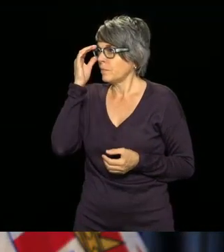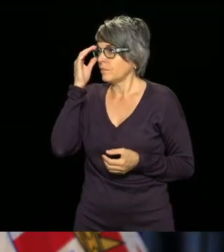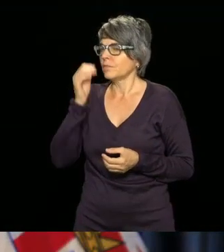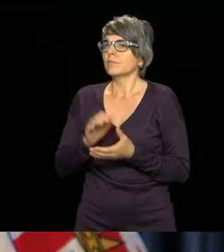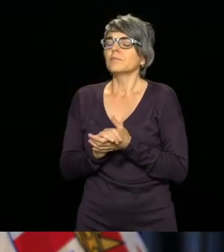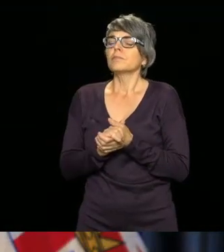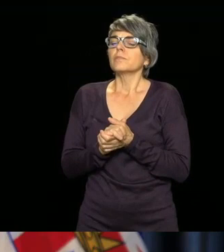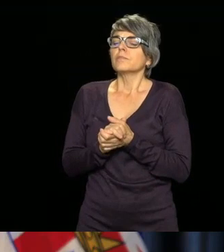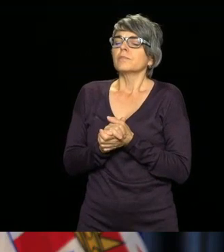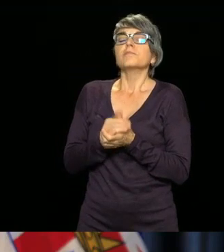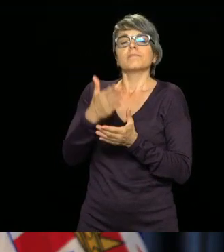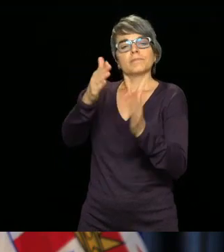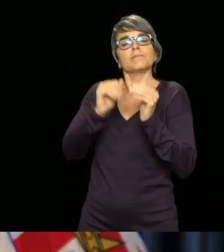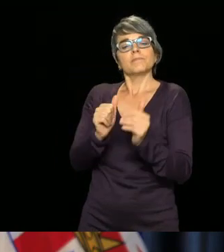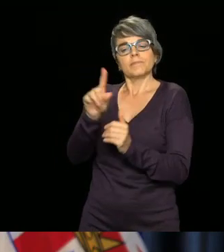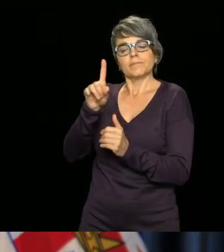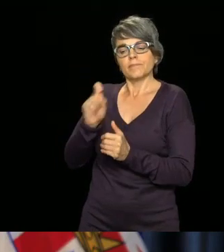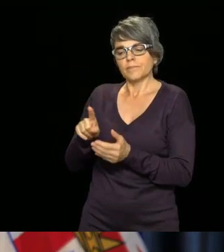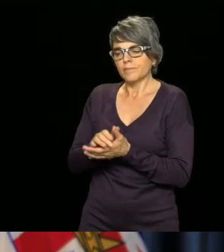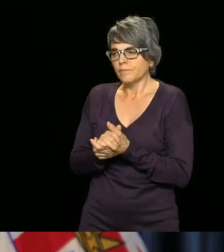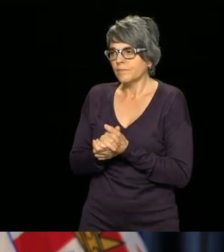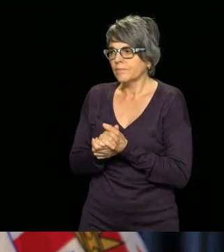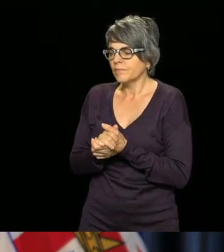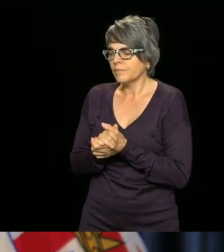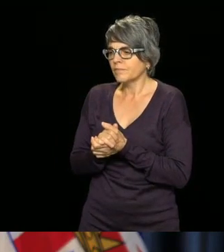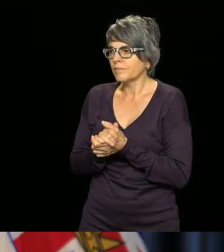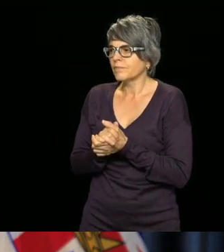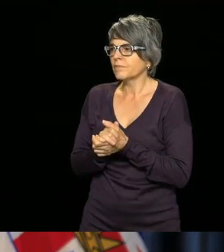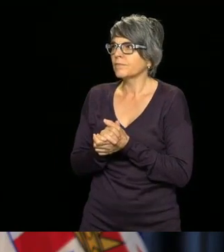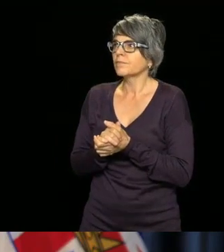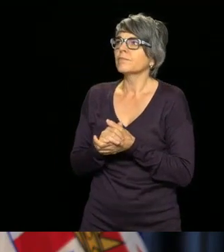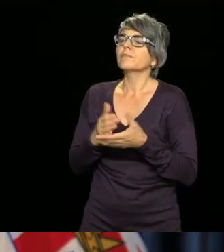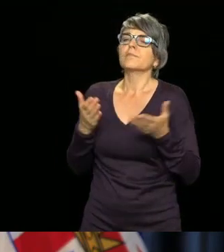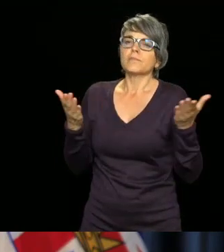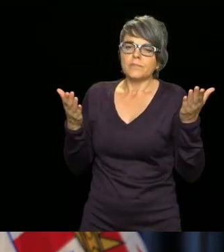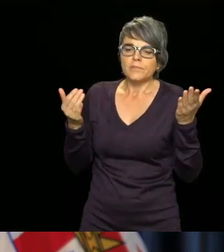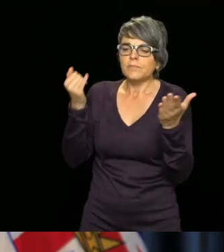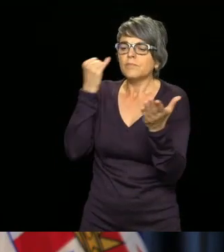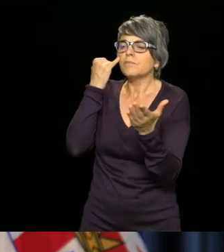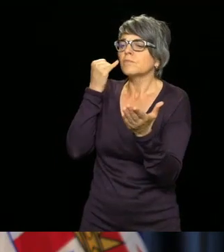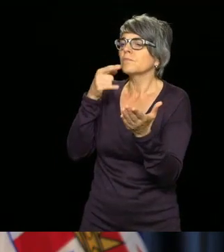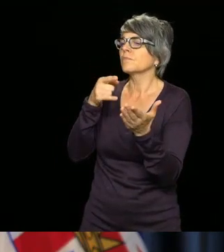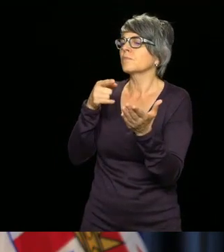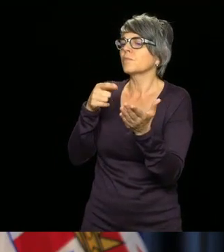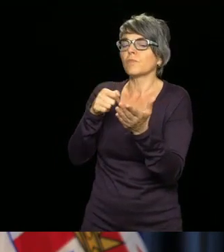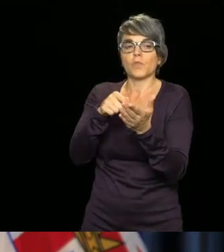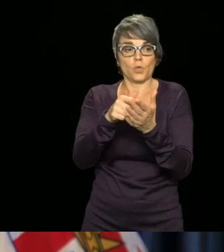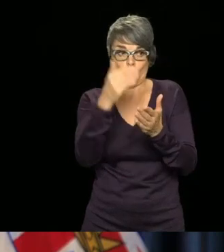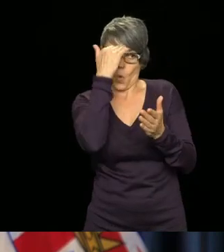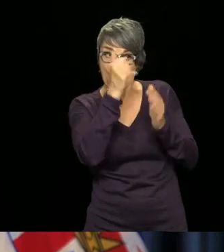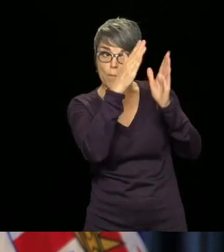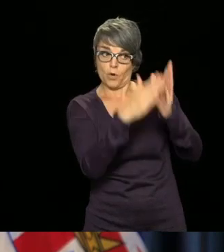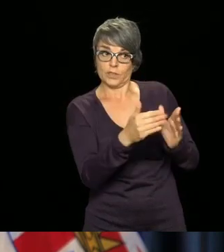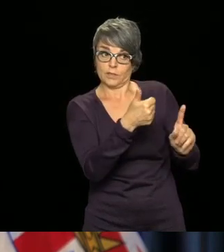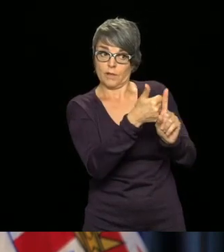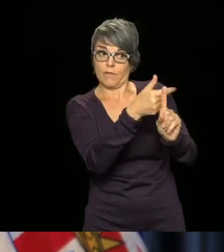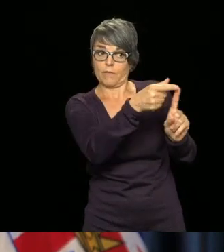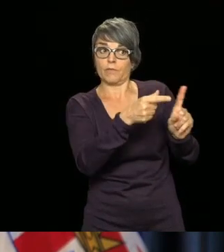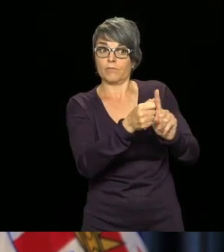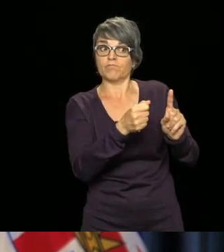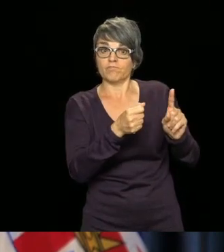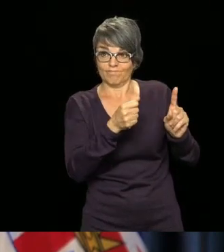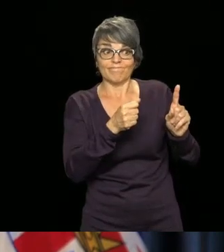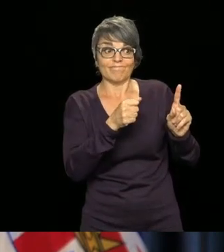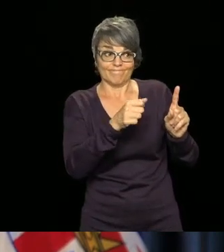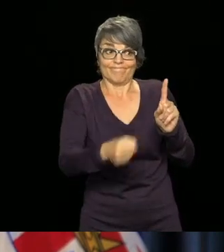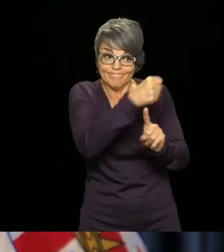Thank you. I just want to encourage anybody who's experiencing violence, is living in fear, or if you're concerned about a colleague or a friend or a